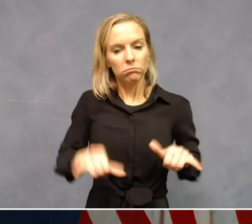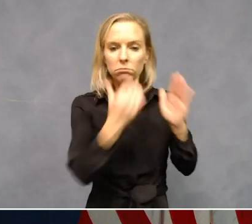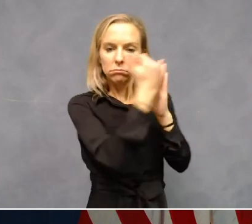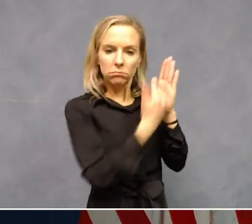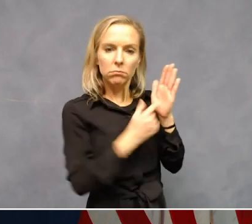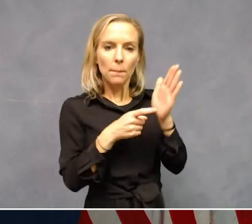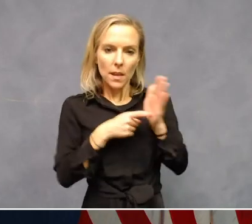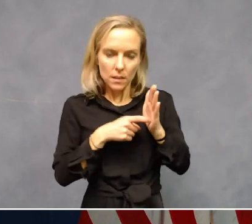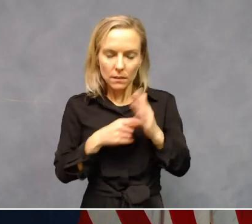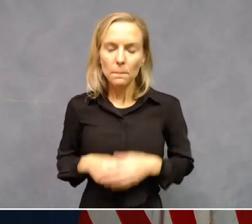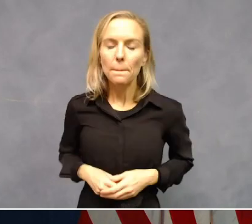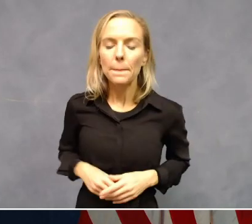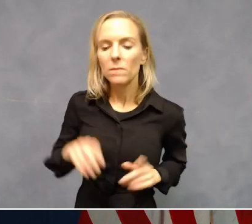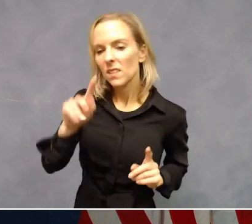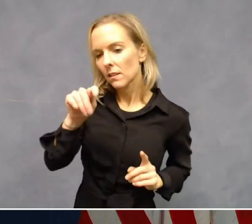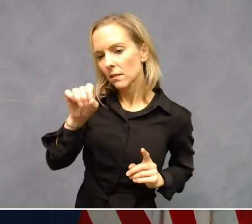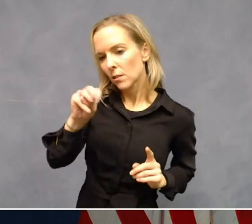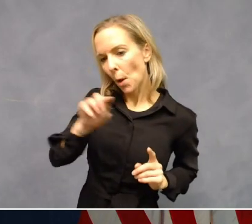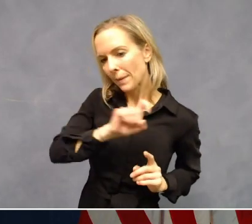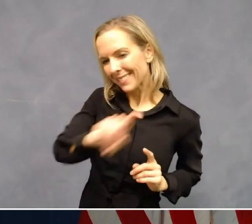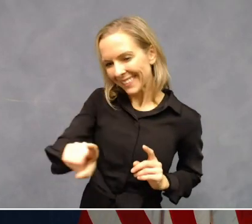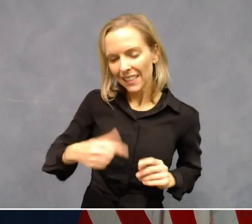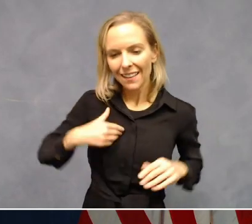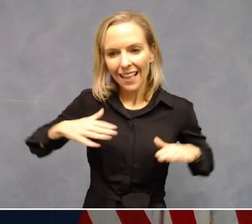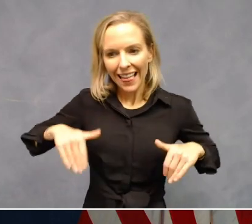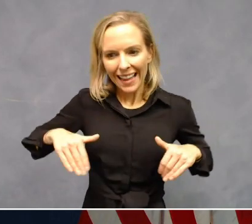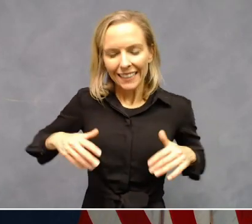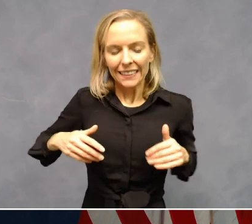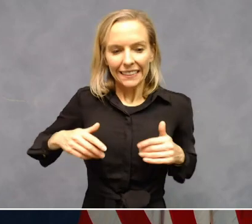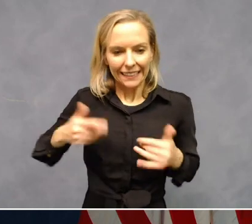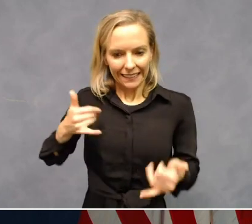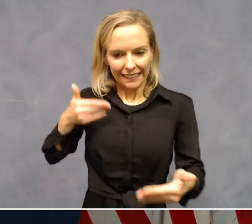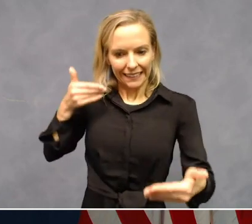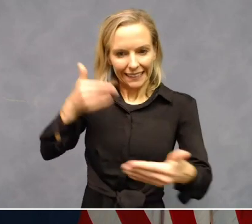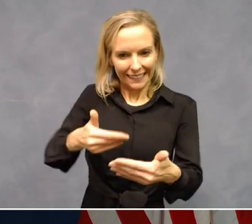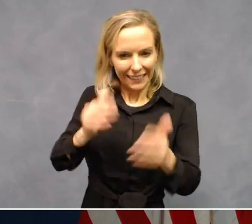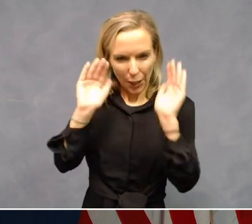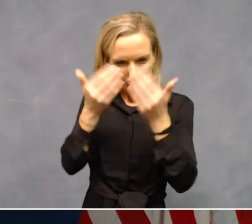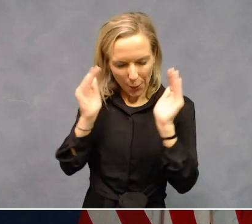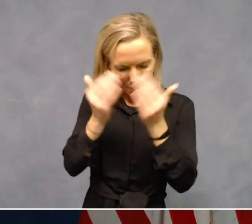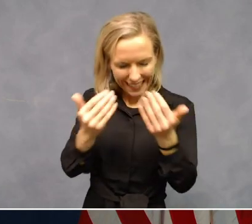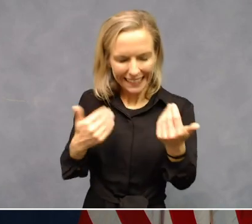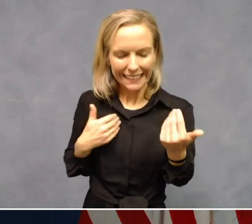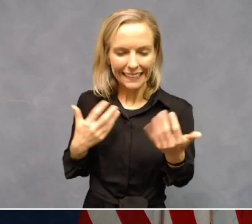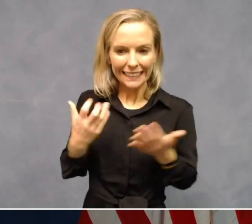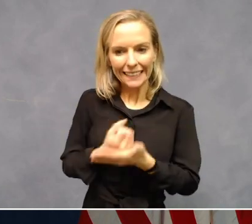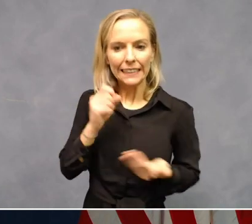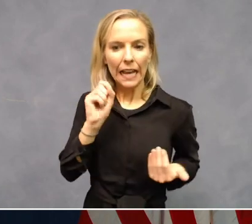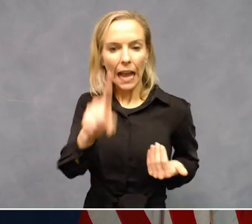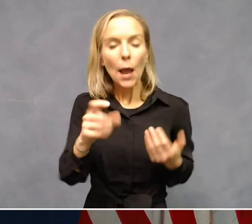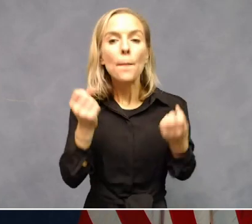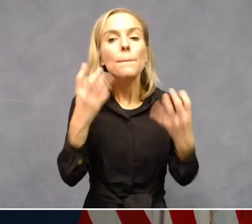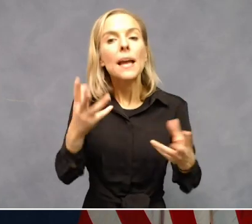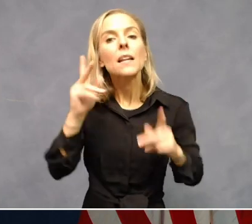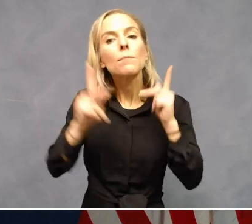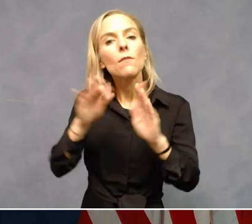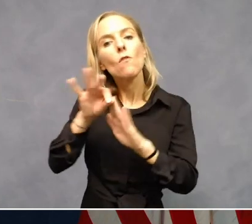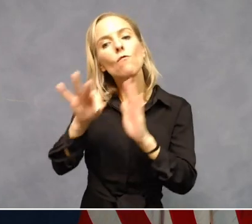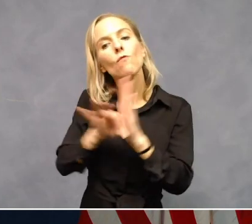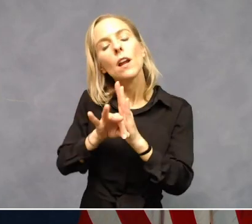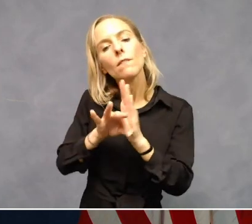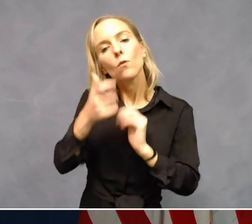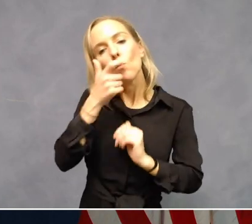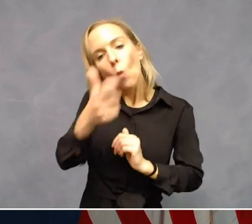I'm going to get to ask this one because we're coming up on Halloween. A lot of people in Frankfurt watch this and listen to